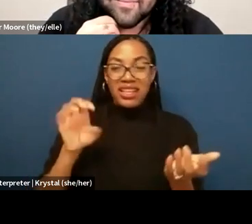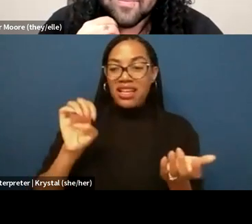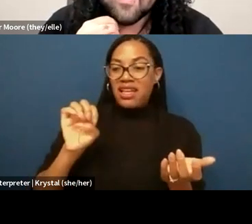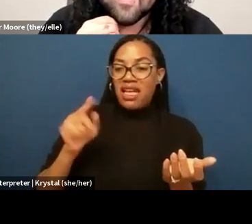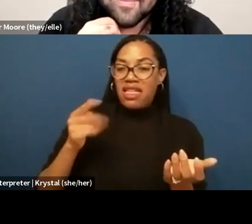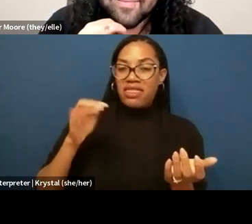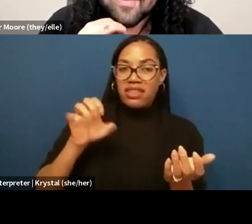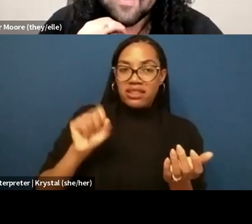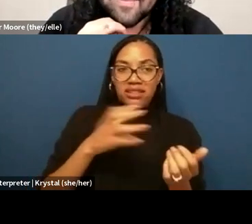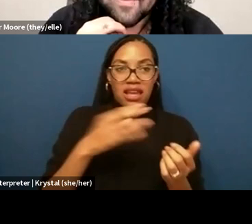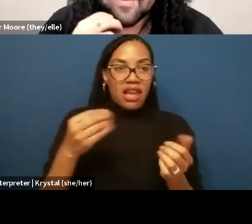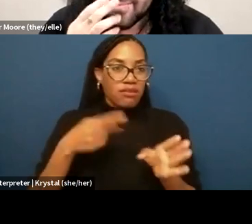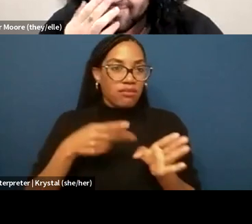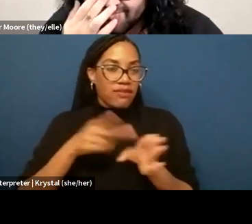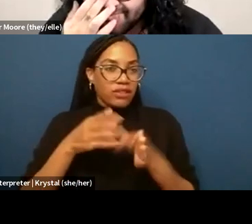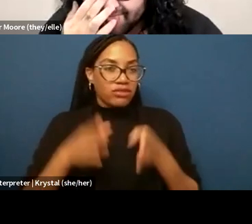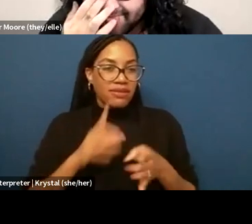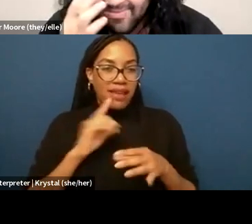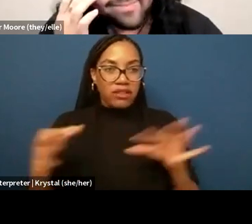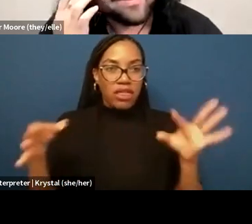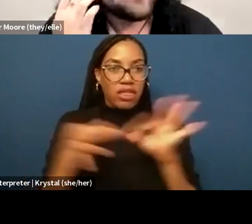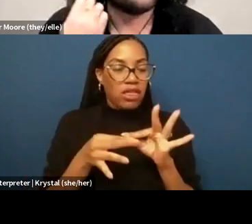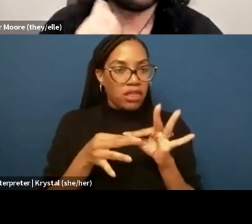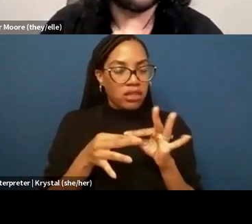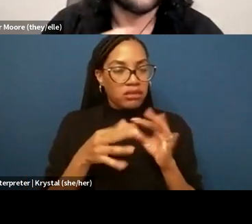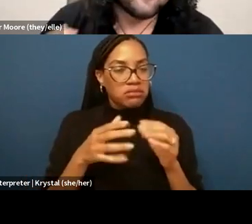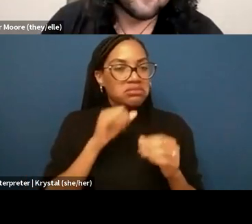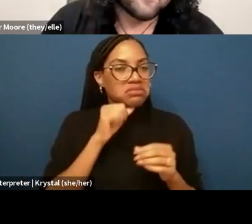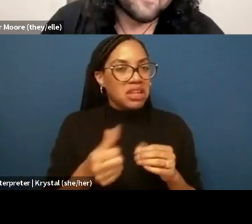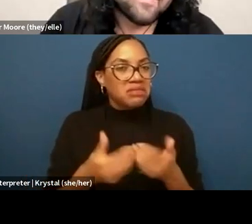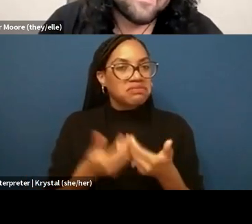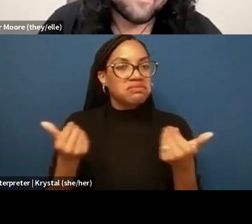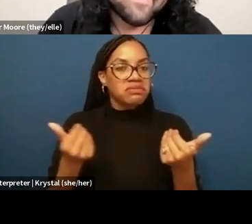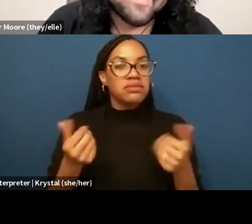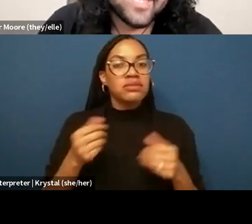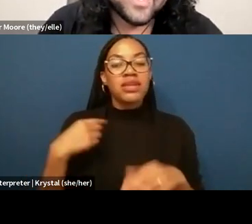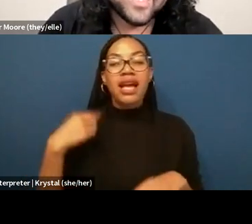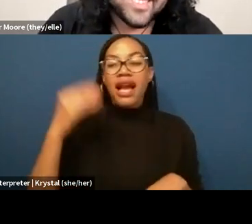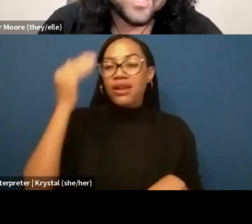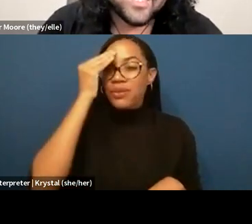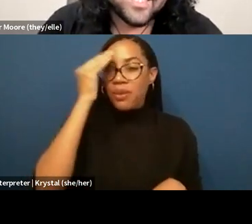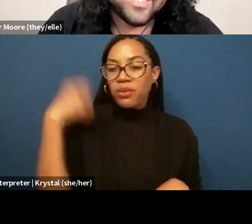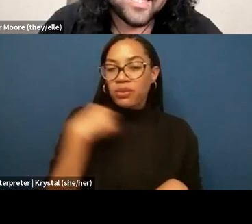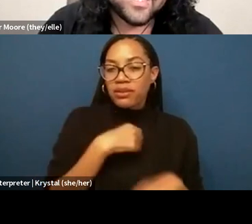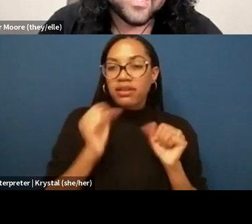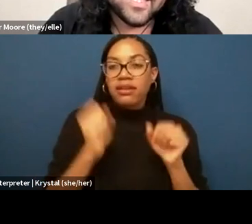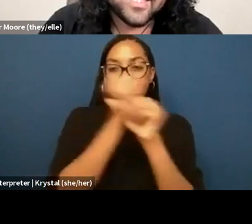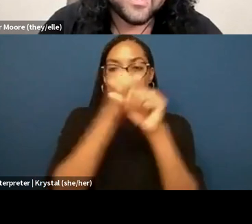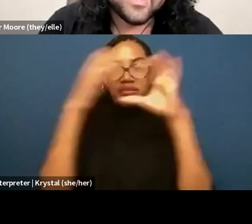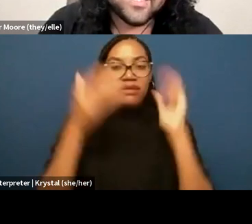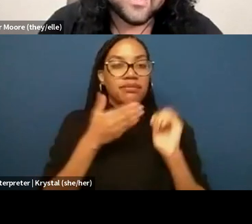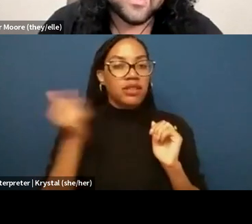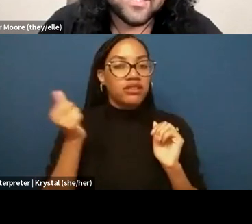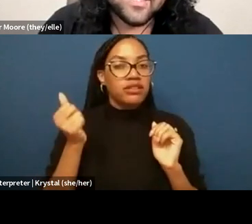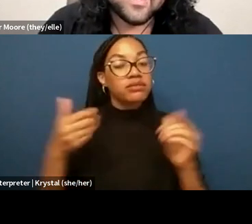on ethics at all whatsoever. And I know that we can imagine so much better than that. I'd like to invite